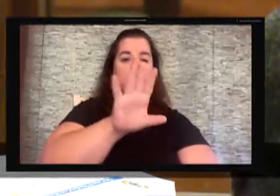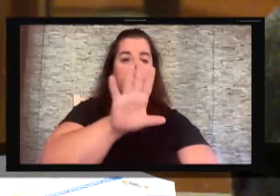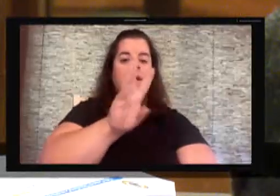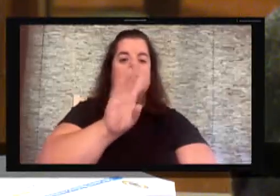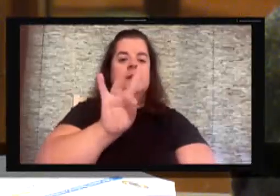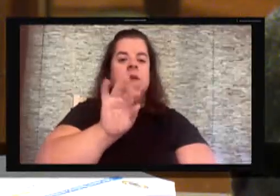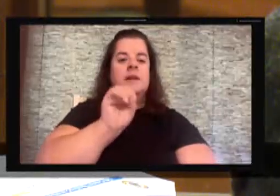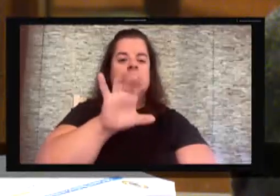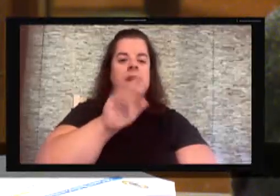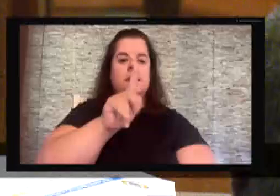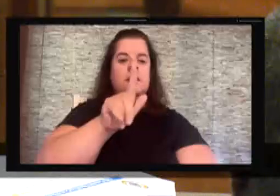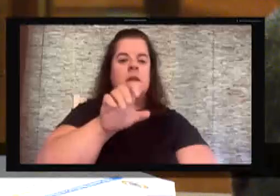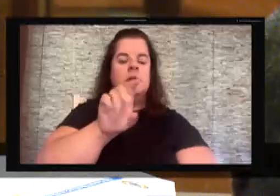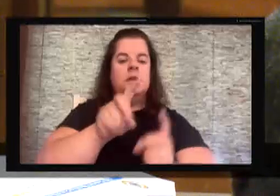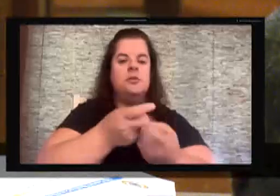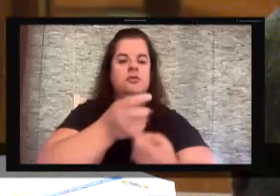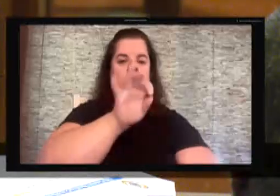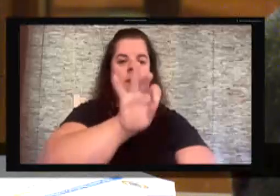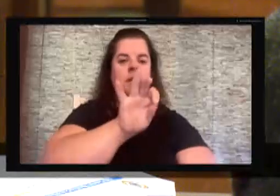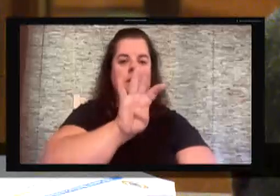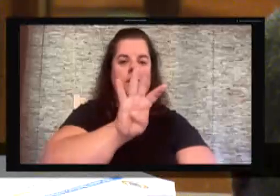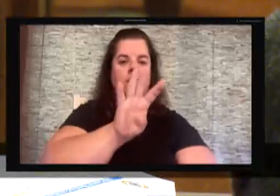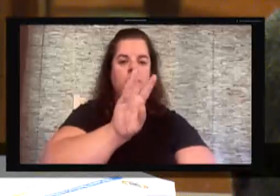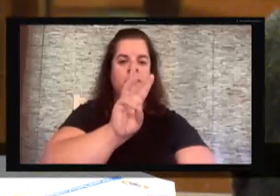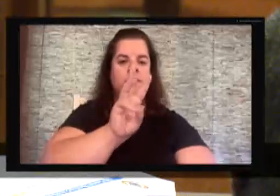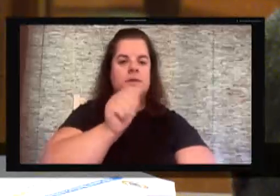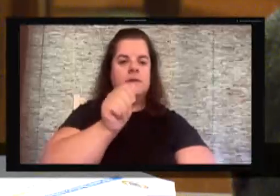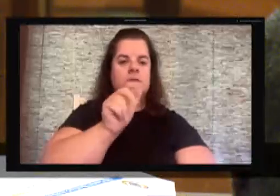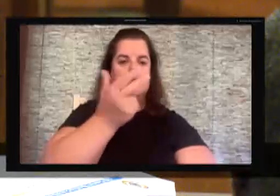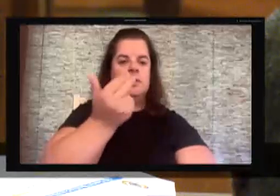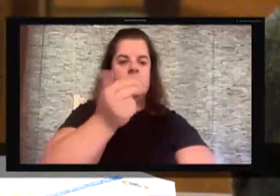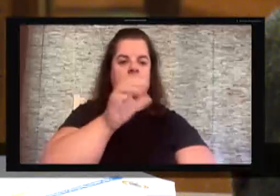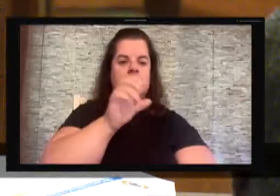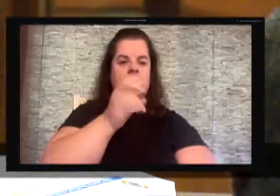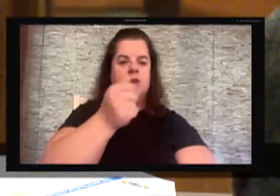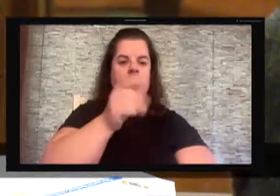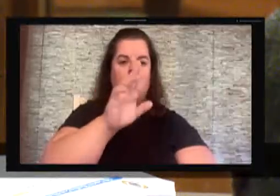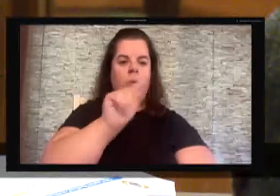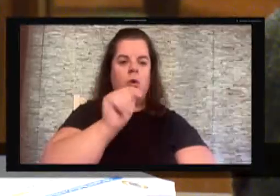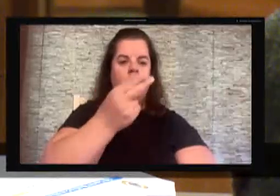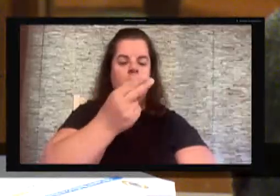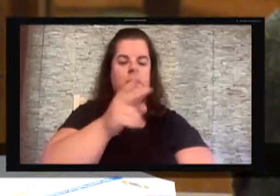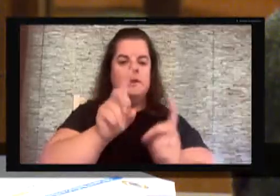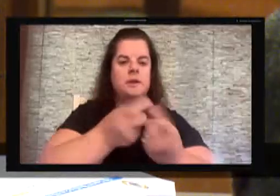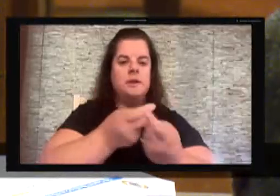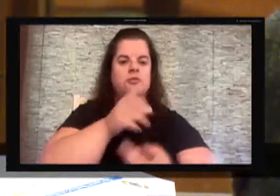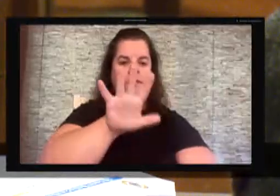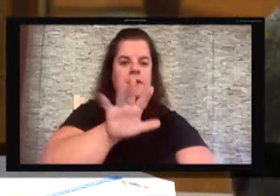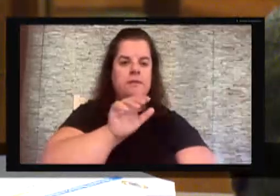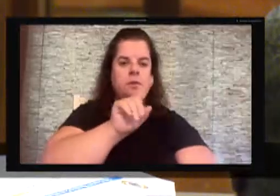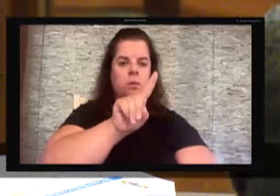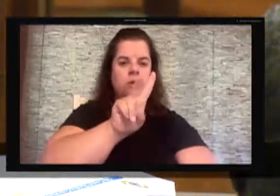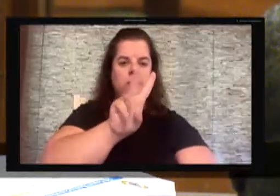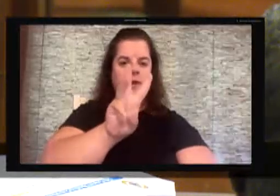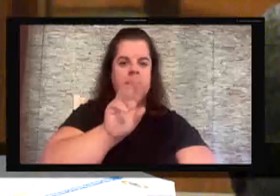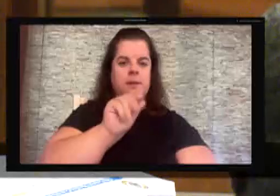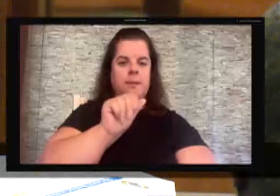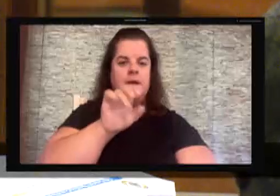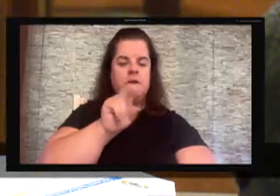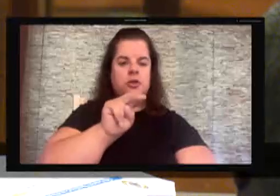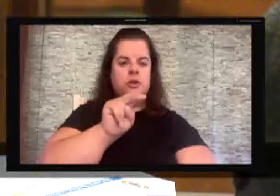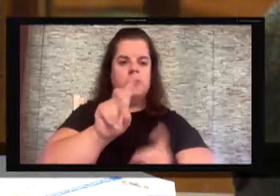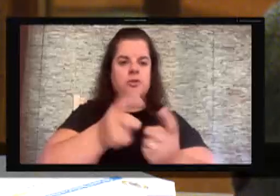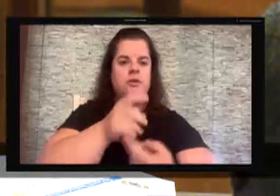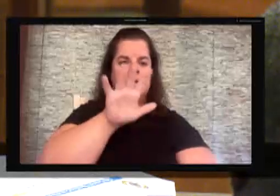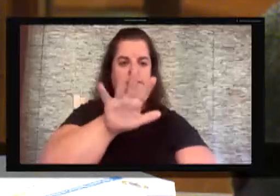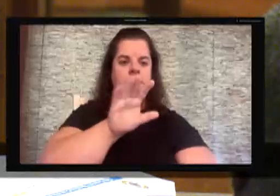Sickle Street, Council District 9, 4613 Chatsworth Street, Council District 5, 126 Mansion Street, Council District